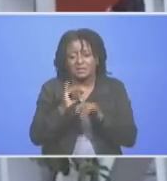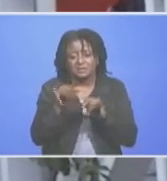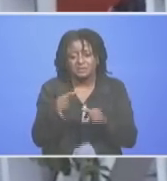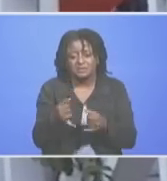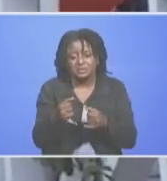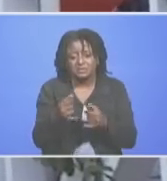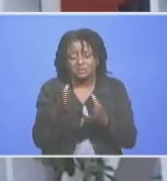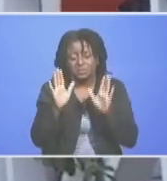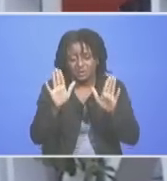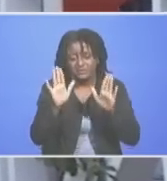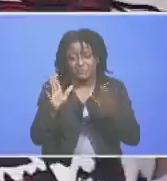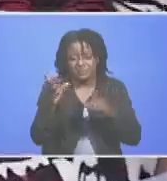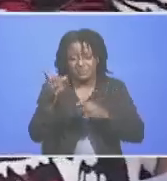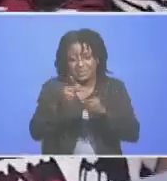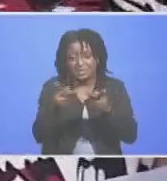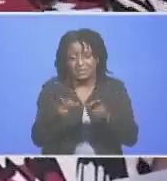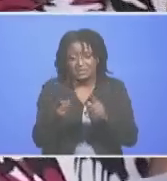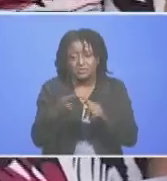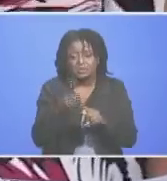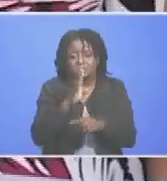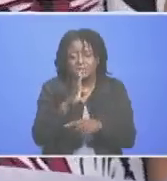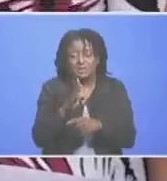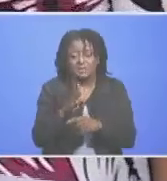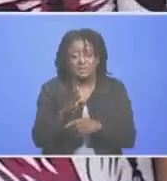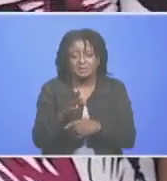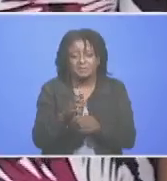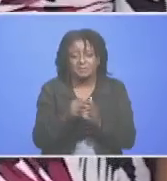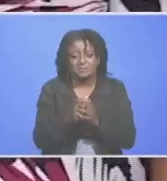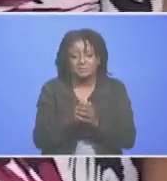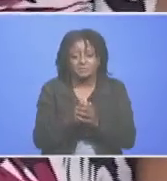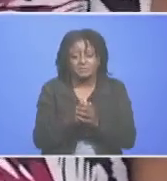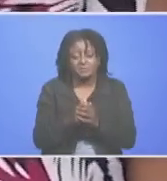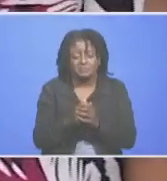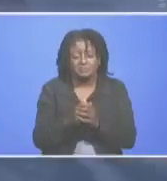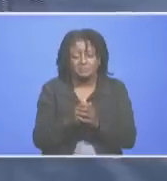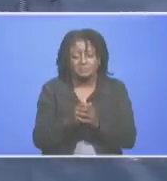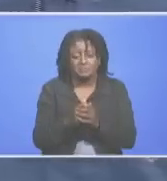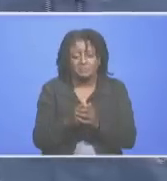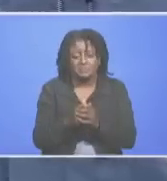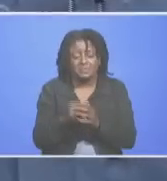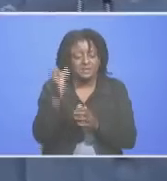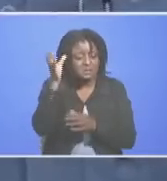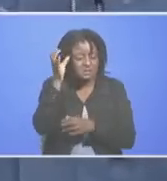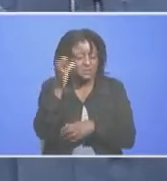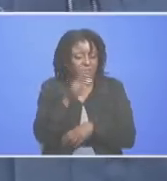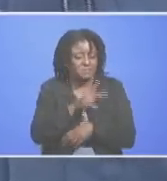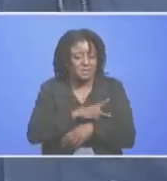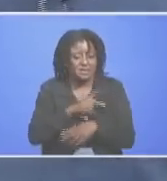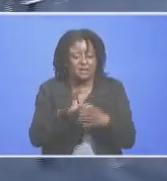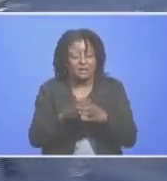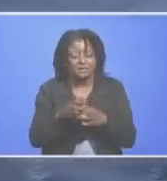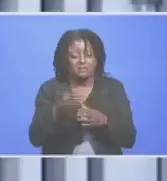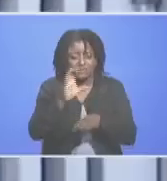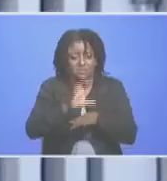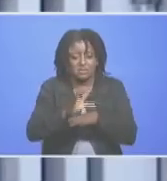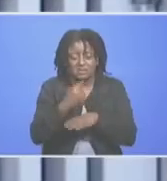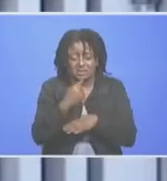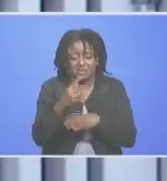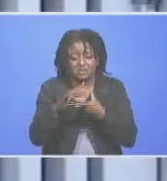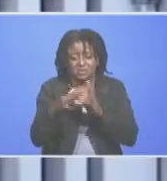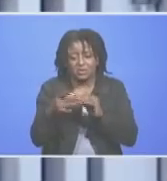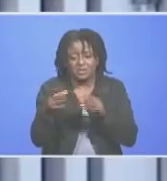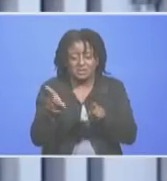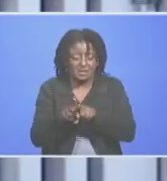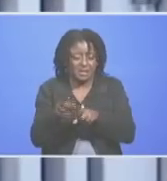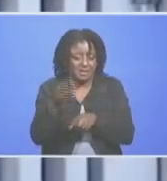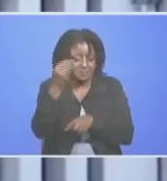Just a wonderful place to be. Elder Cyril Pete of Grace Community Church says it's stories like Mr. Lightburn's that inspires them